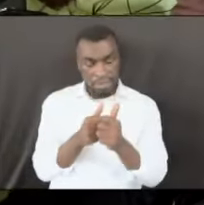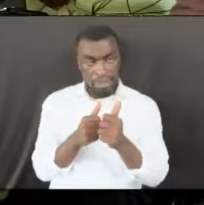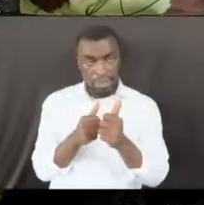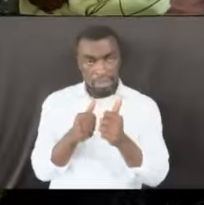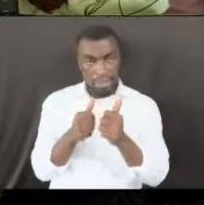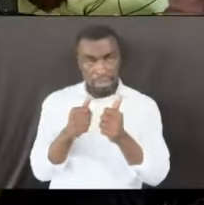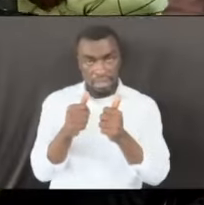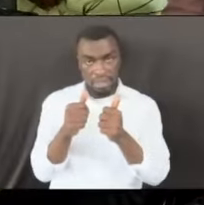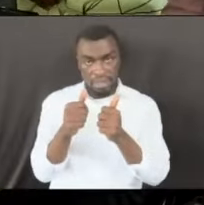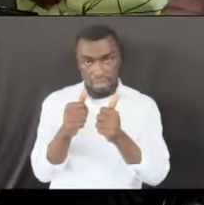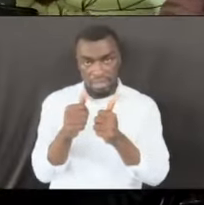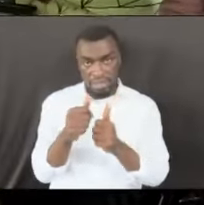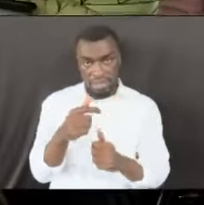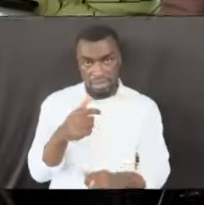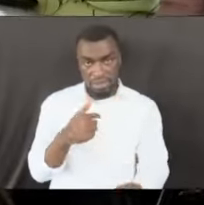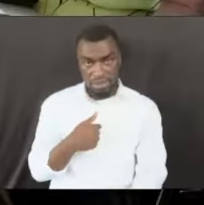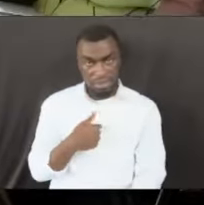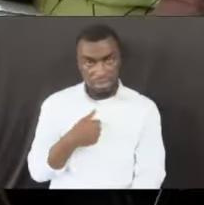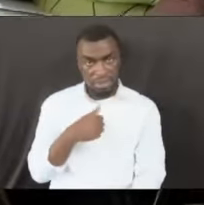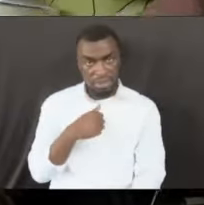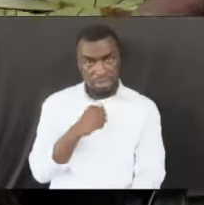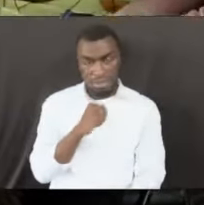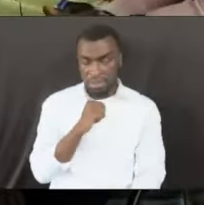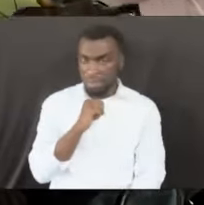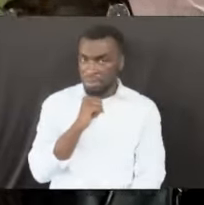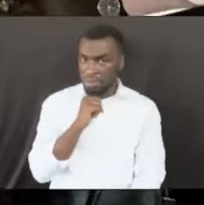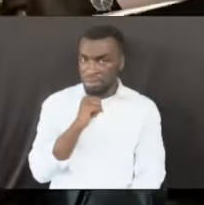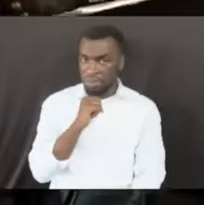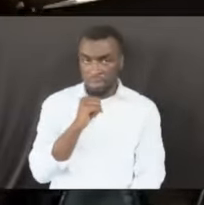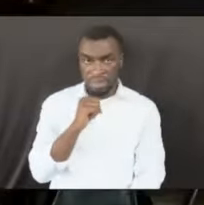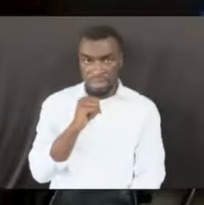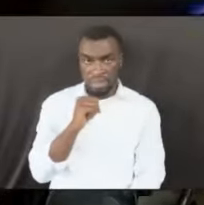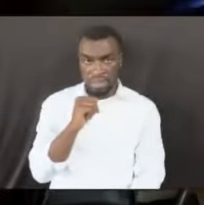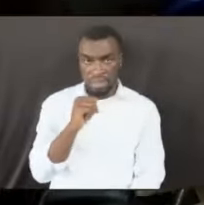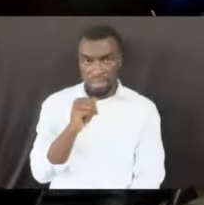calling? Do not pass me.